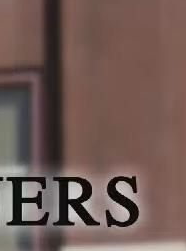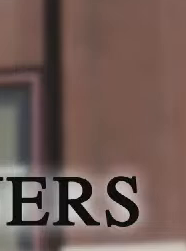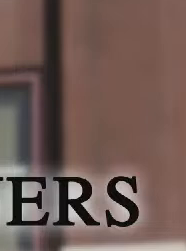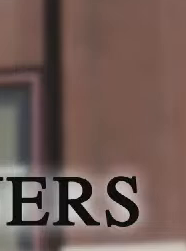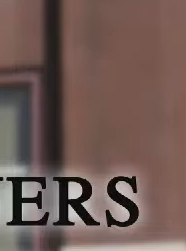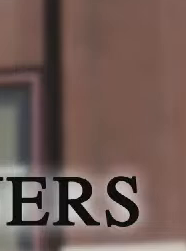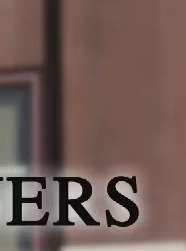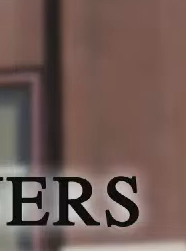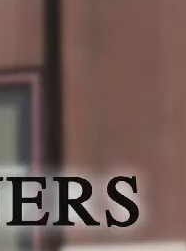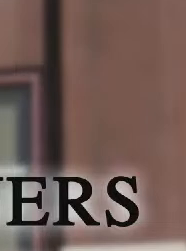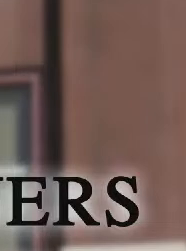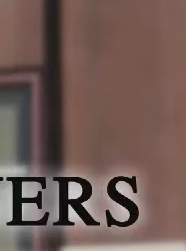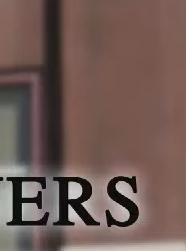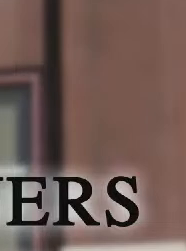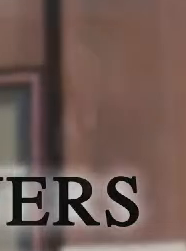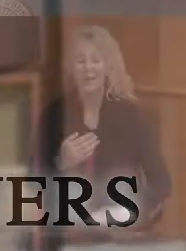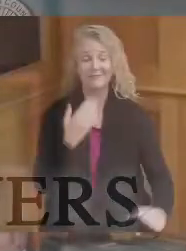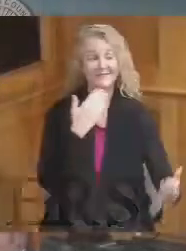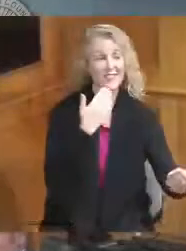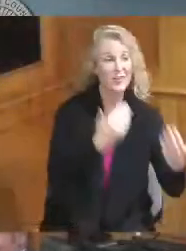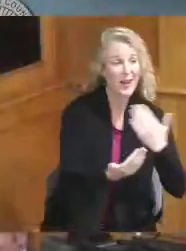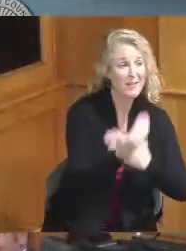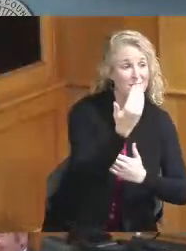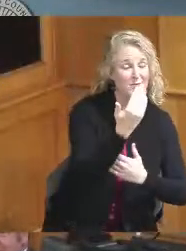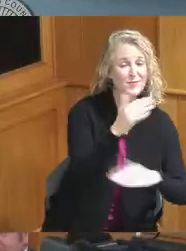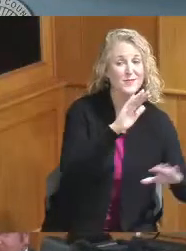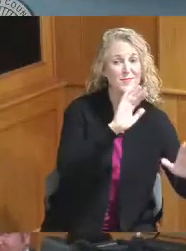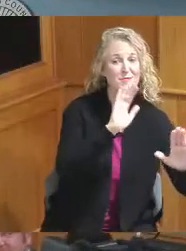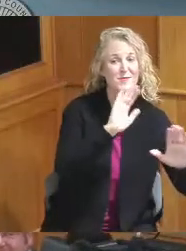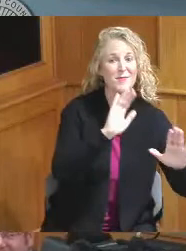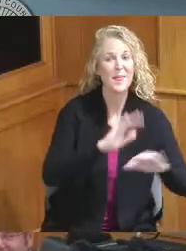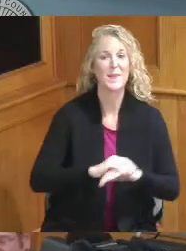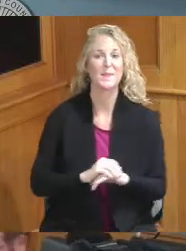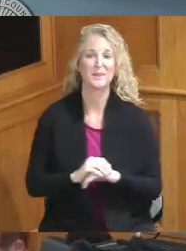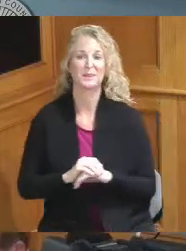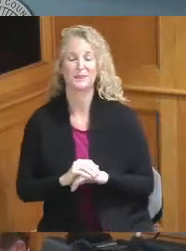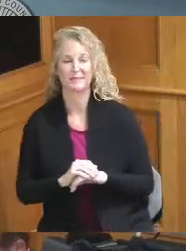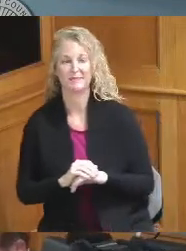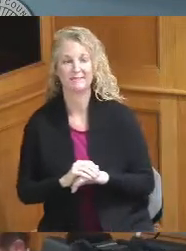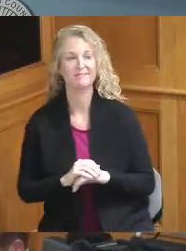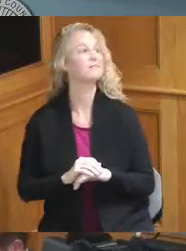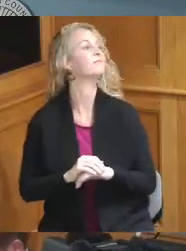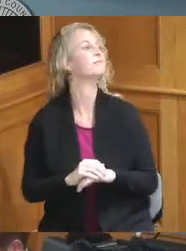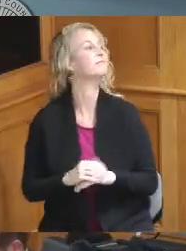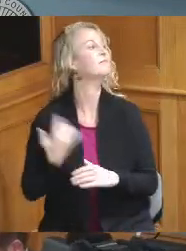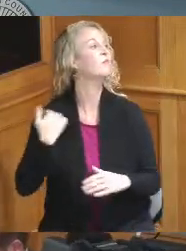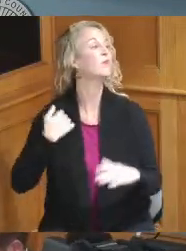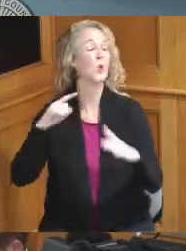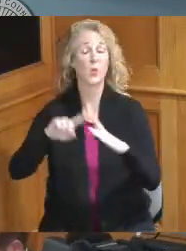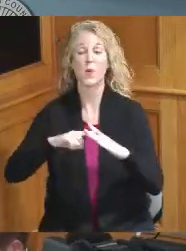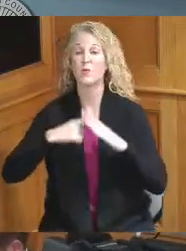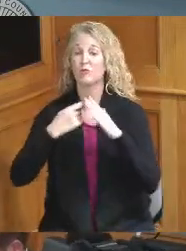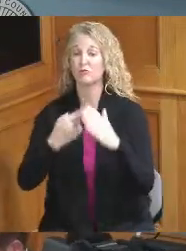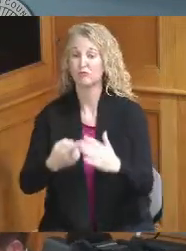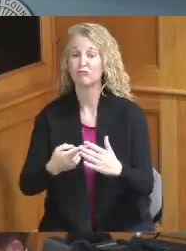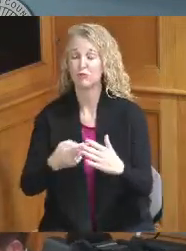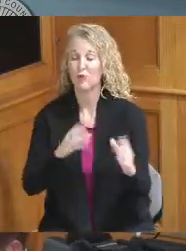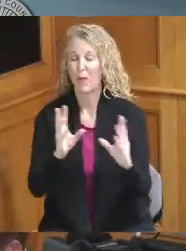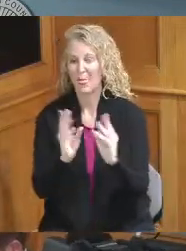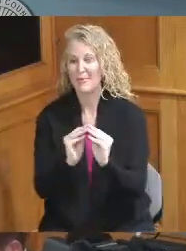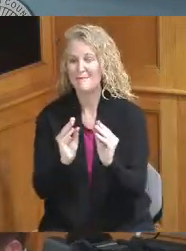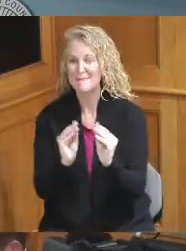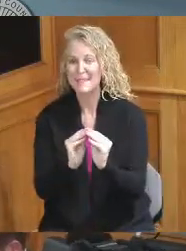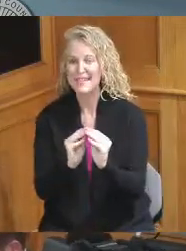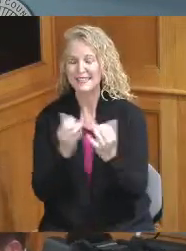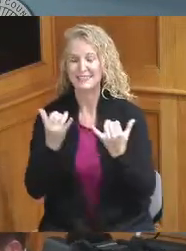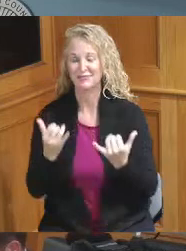Good afternoon, everyone. Oh, I love it. Everyone is all this pink. We're getting ready to get our meeting started. You're